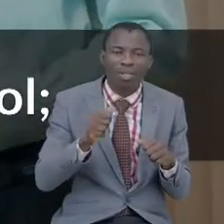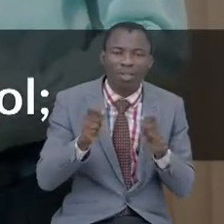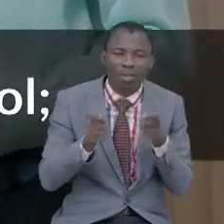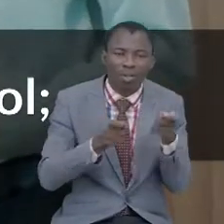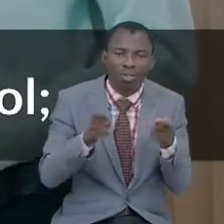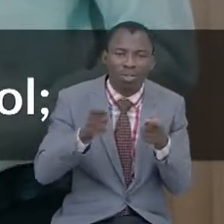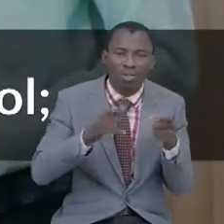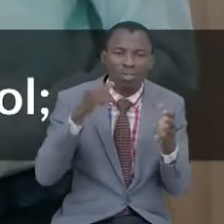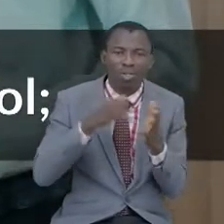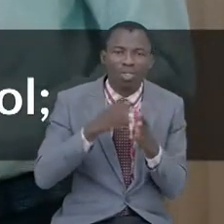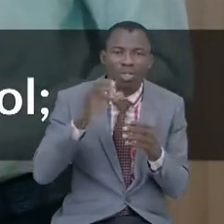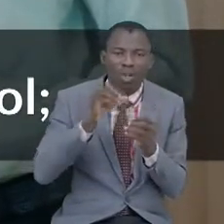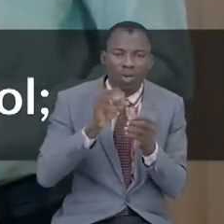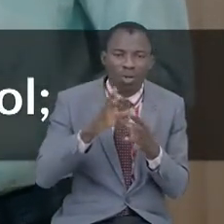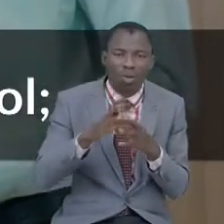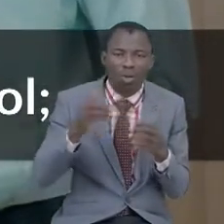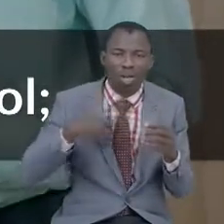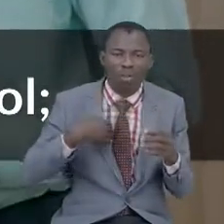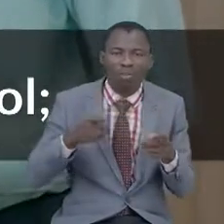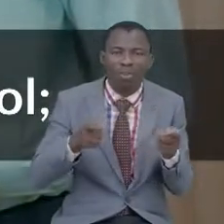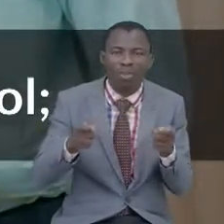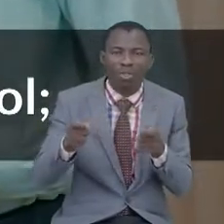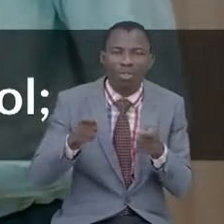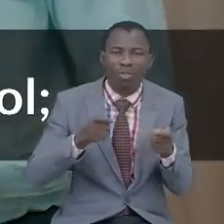it or have